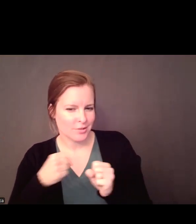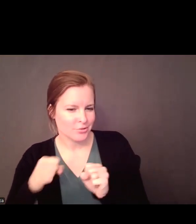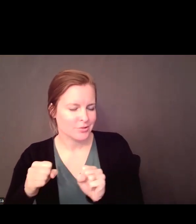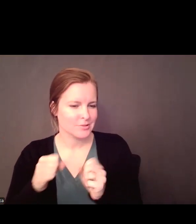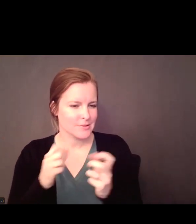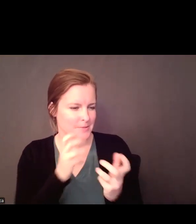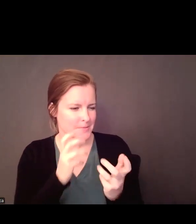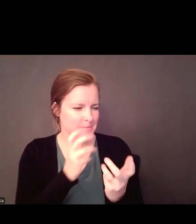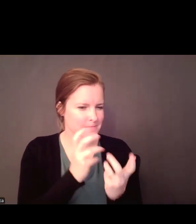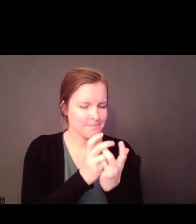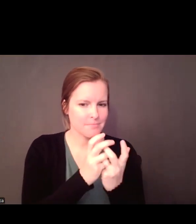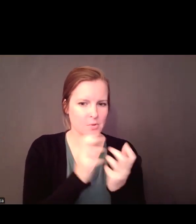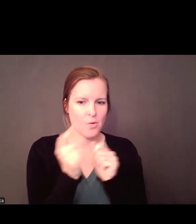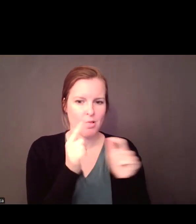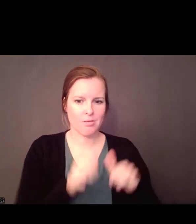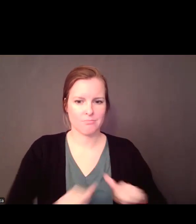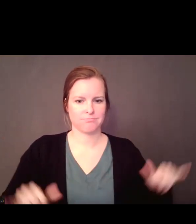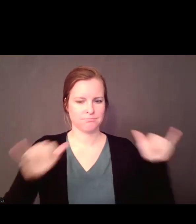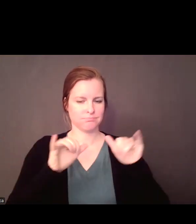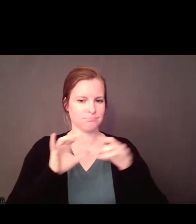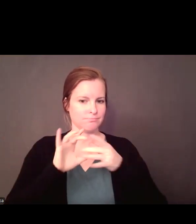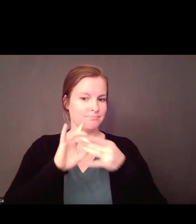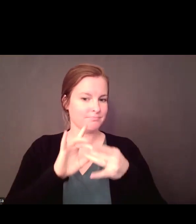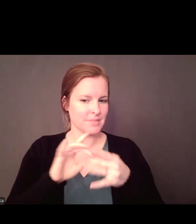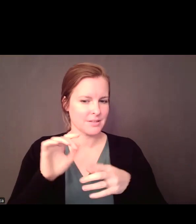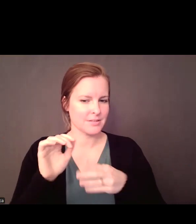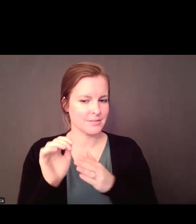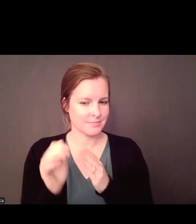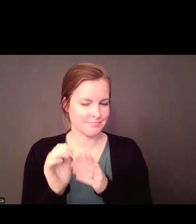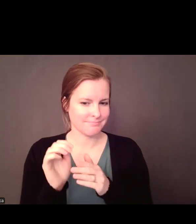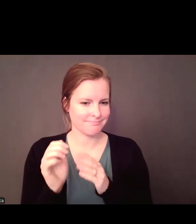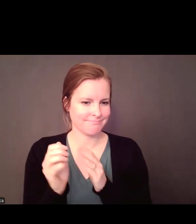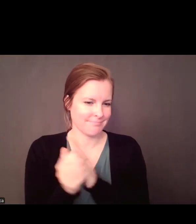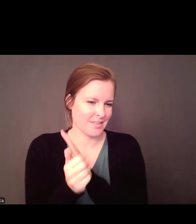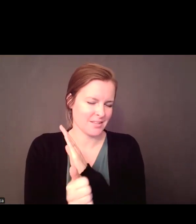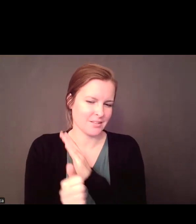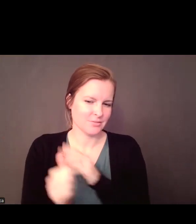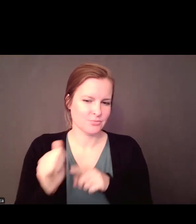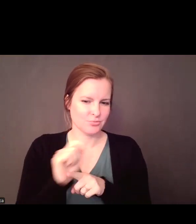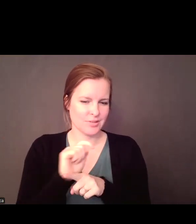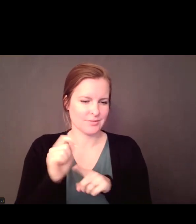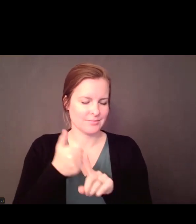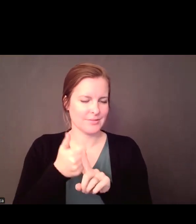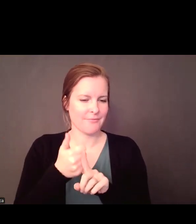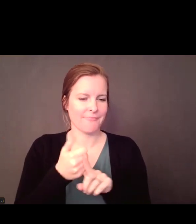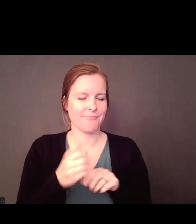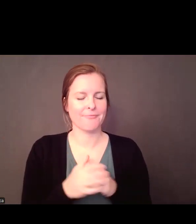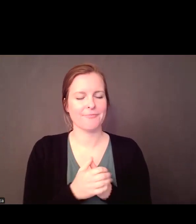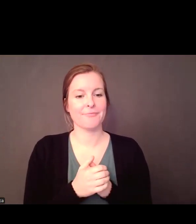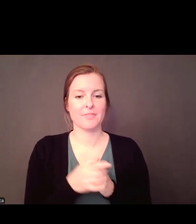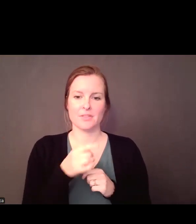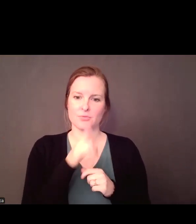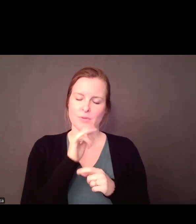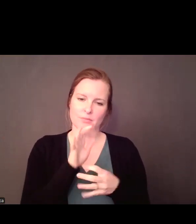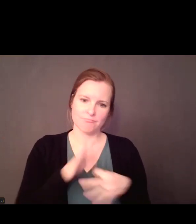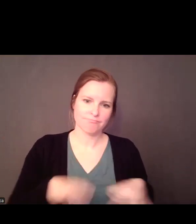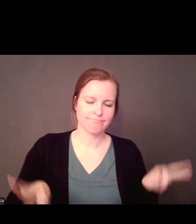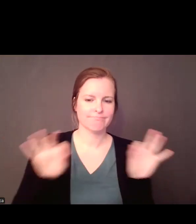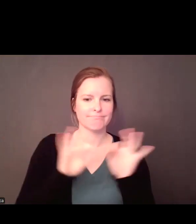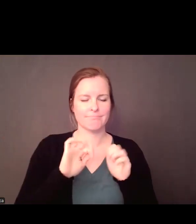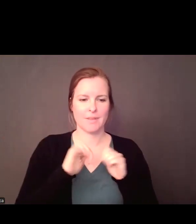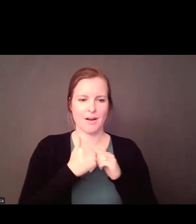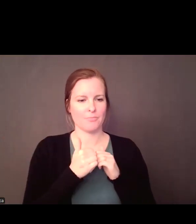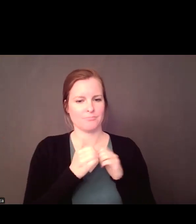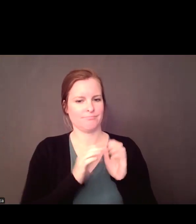to the skills training that we're dealing with folks. And this is really important in helping folks to develop these